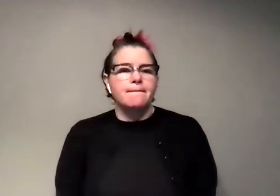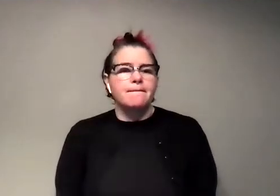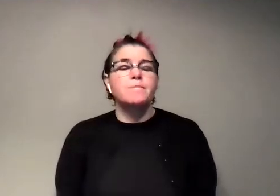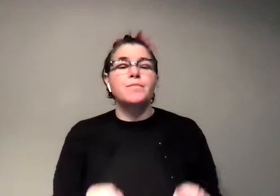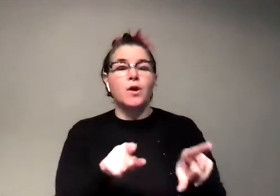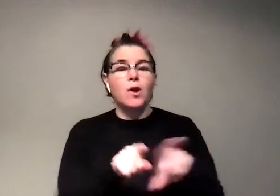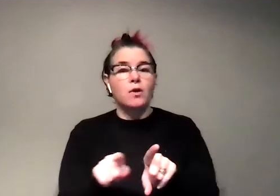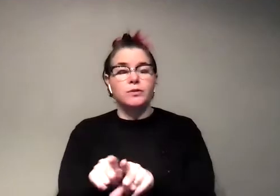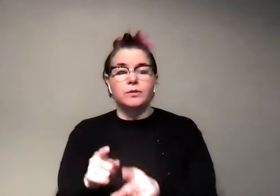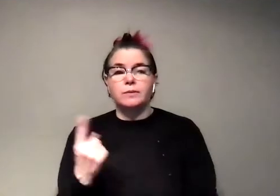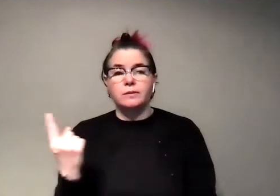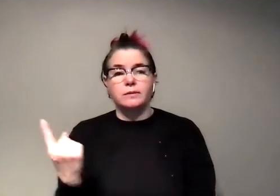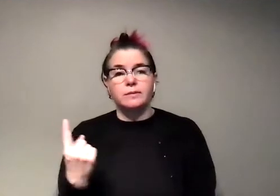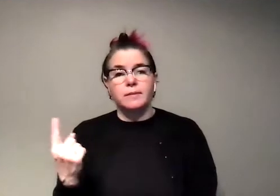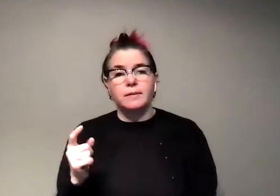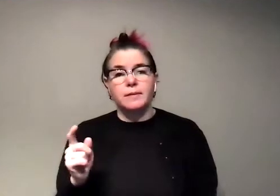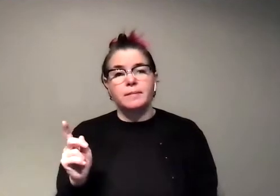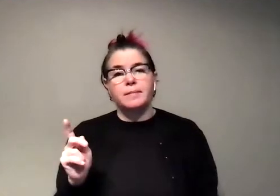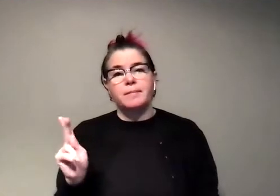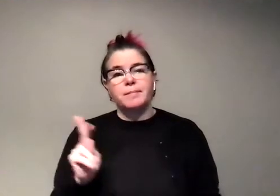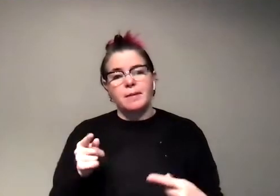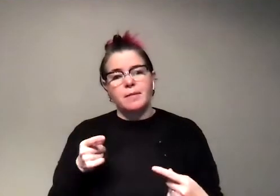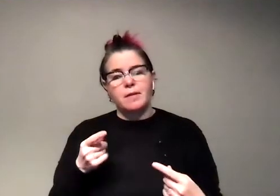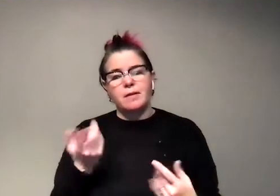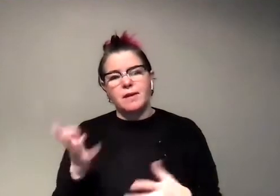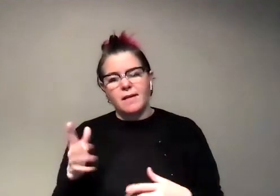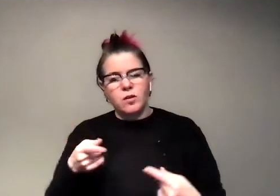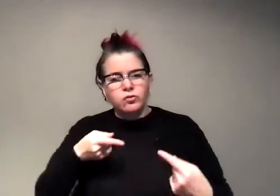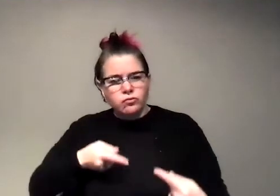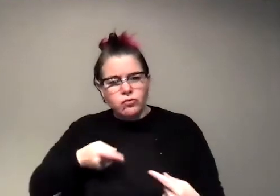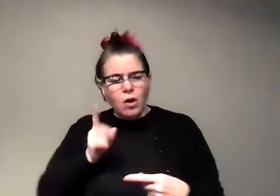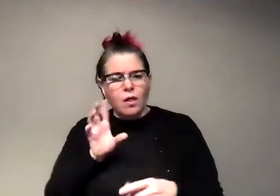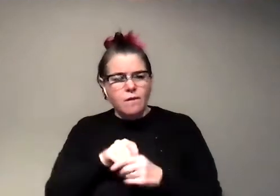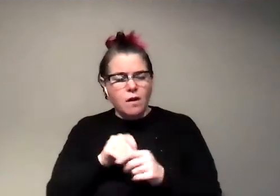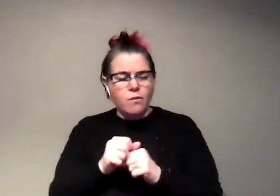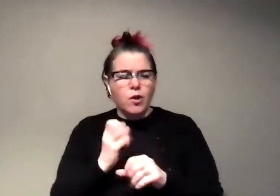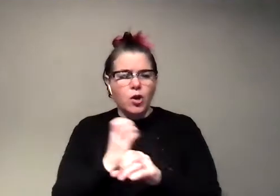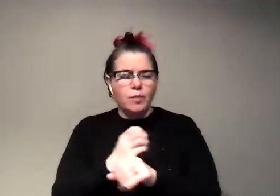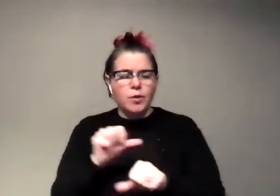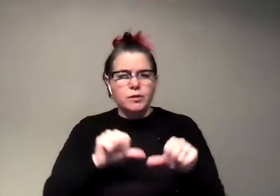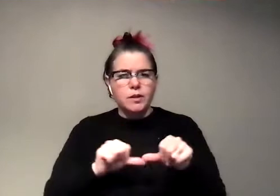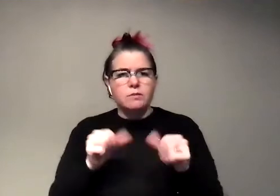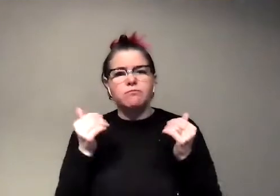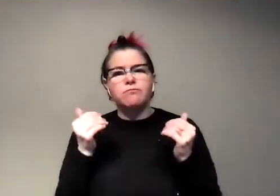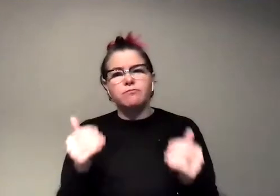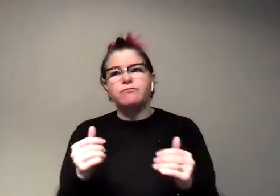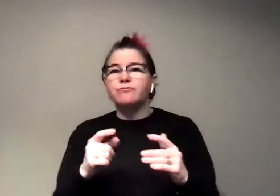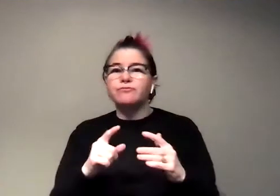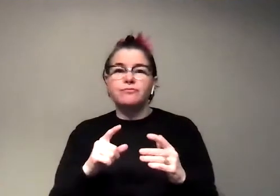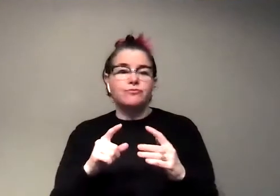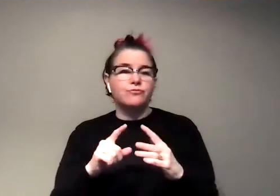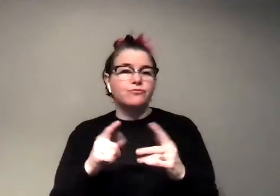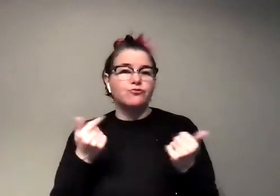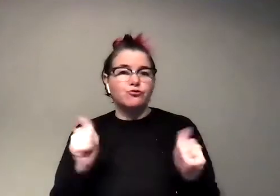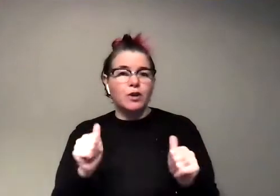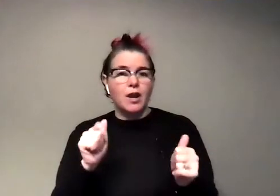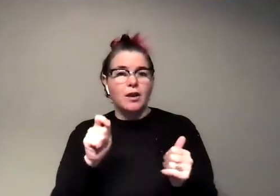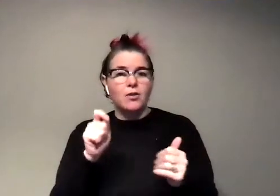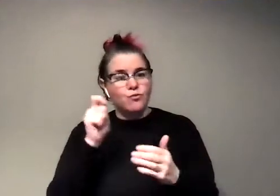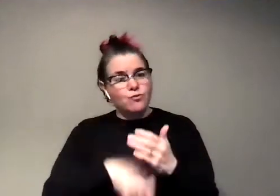thing that people struggle with when they get into computer science is they start trying to write code without understanding the